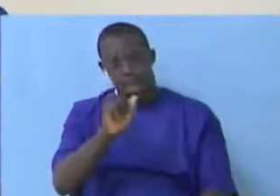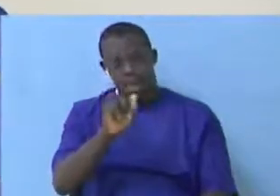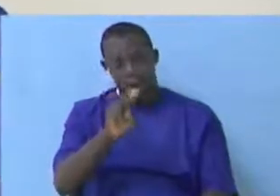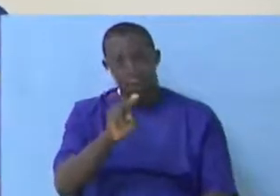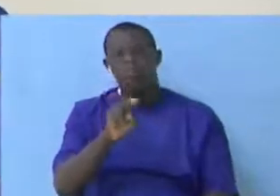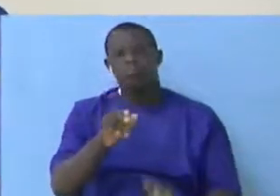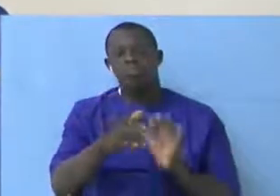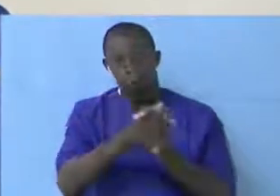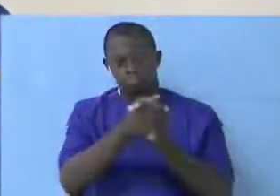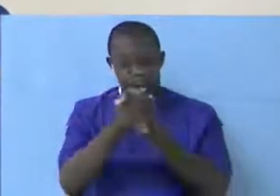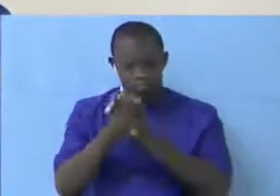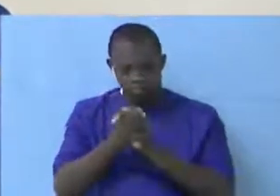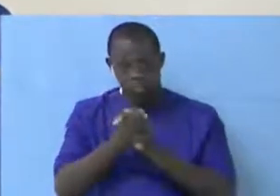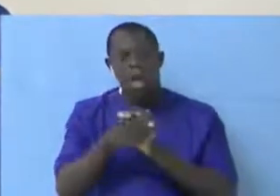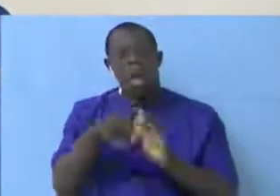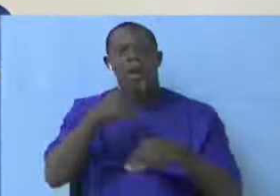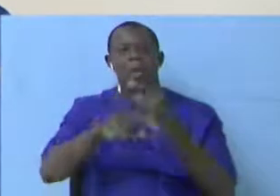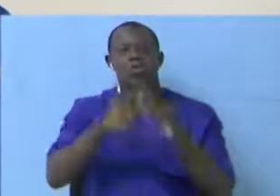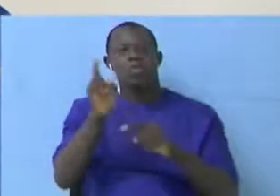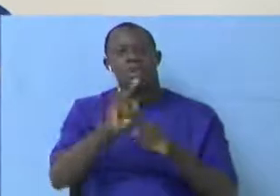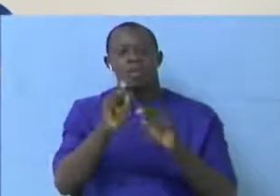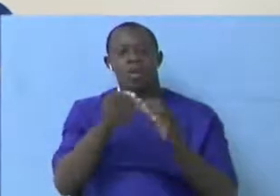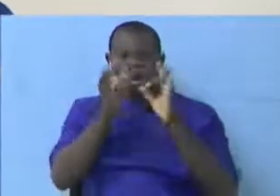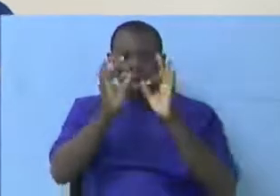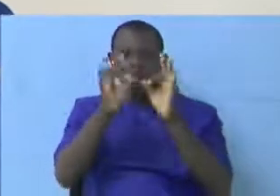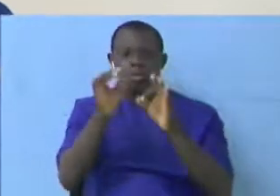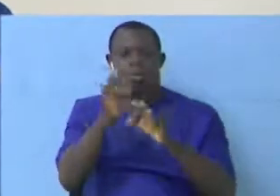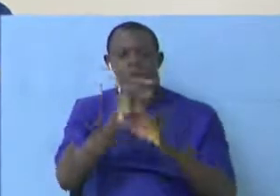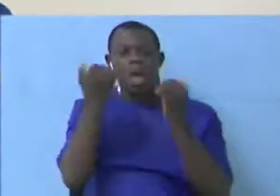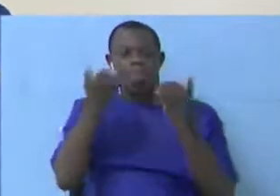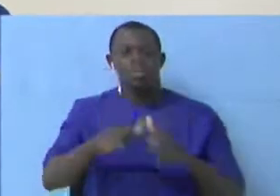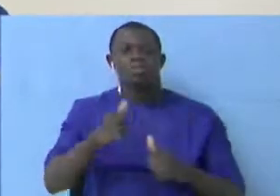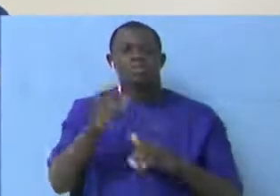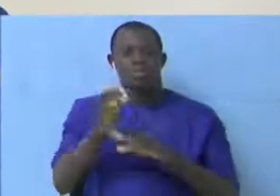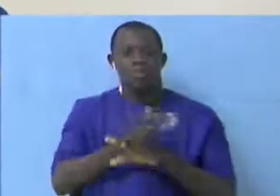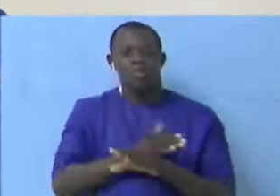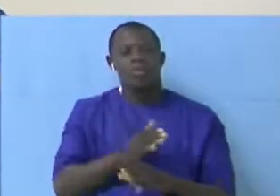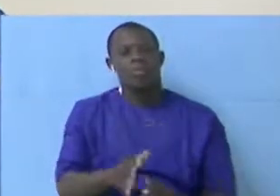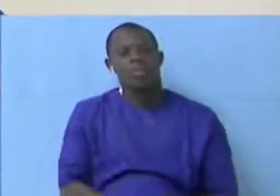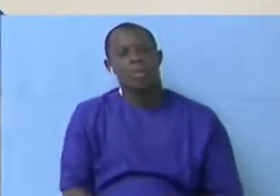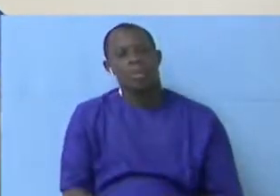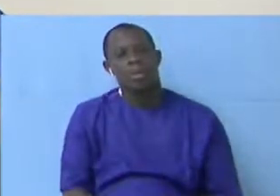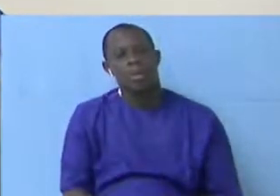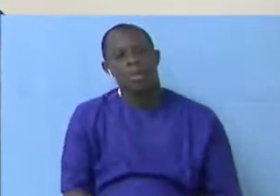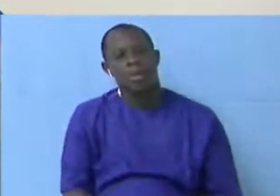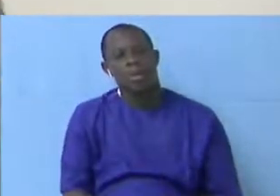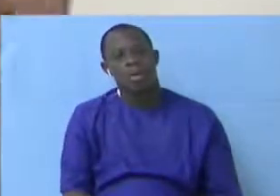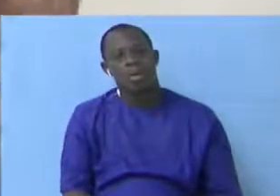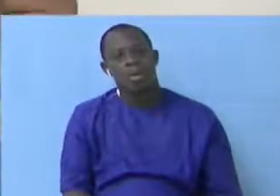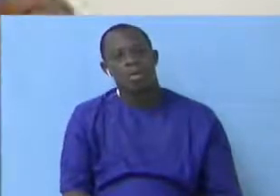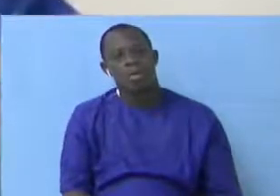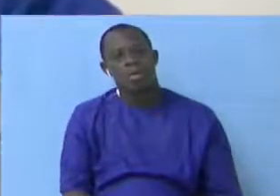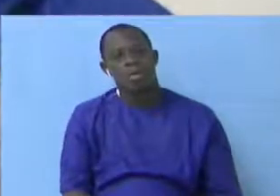I'm greeting you based on your testimony that you gave here. What